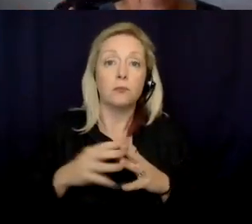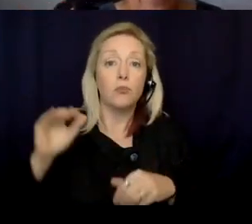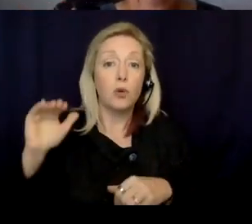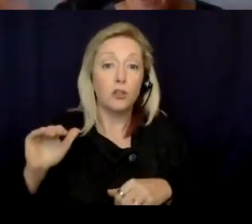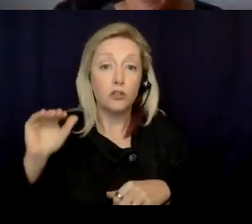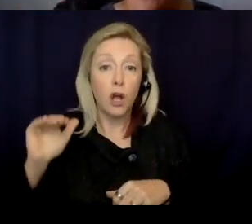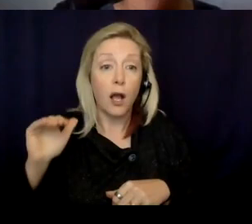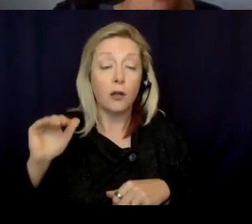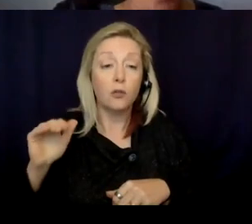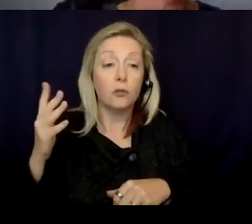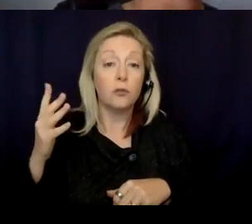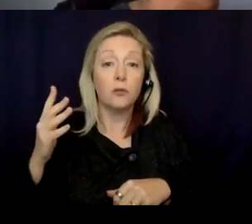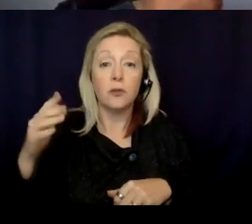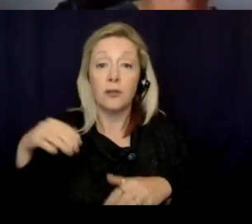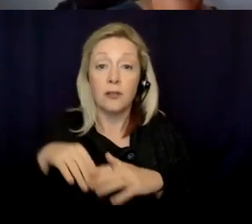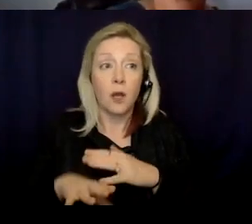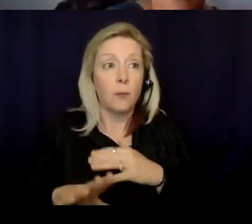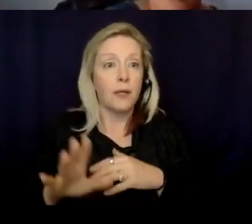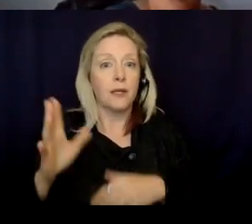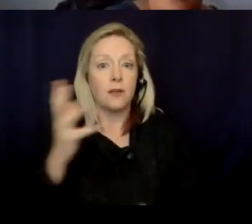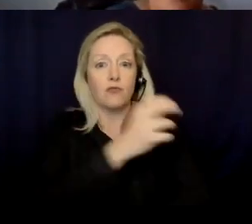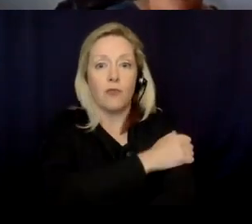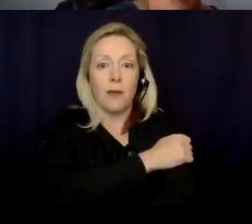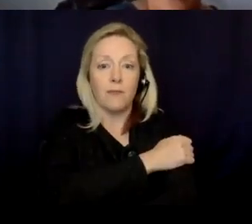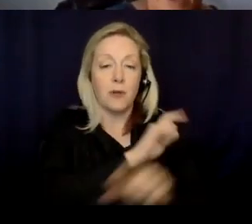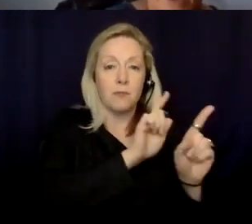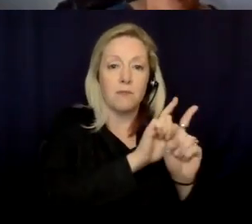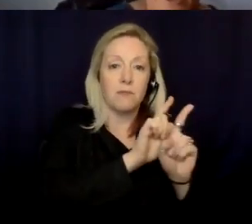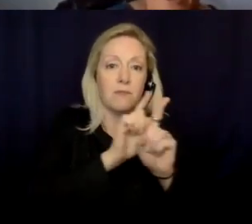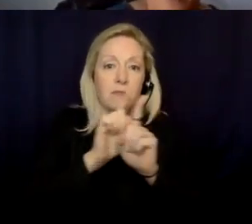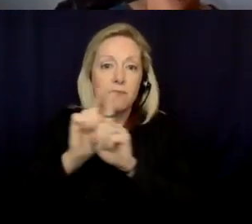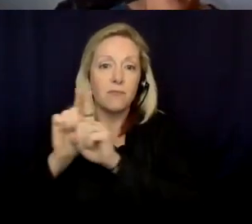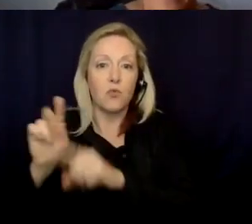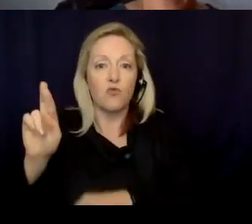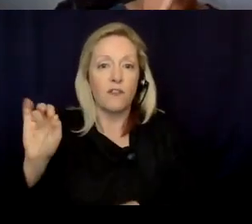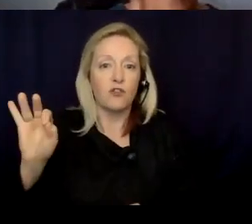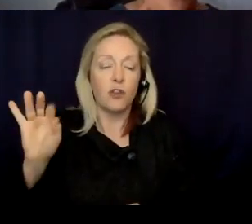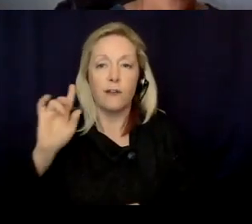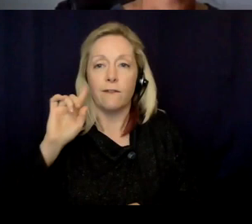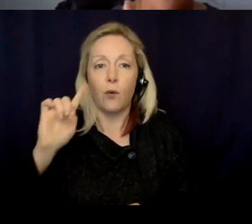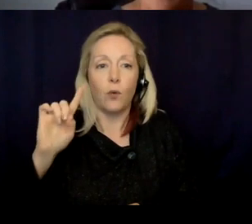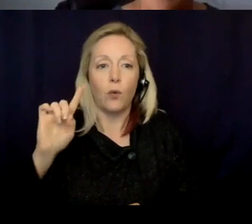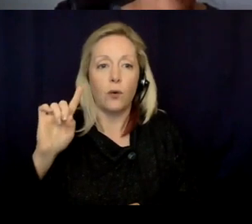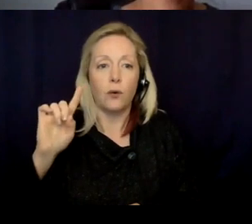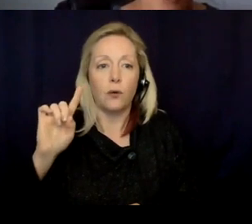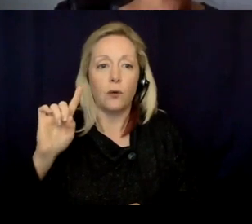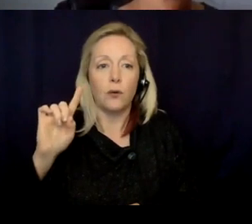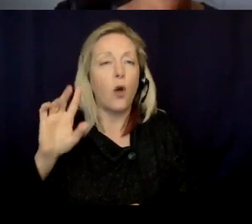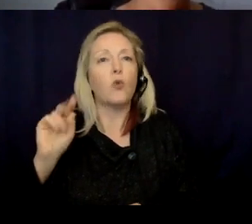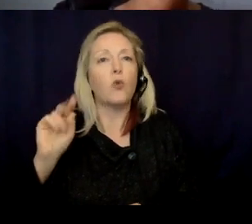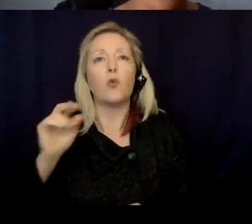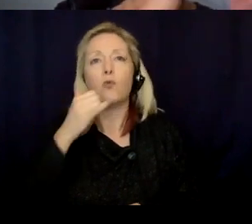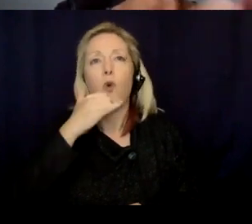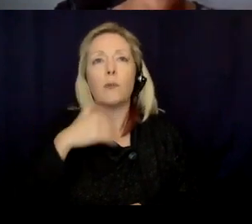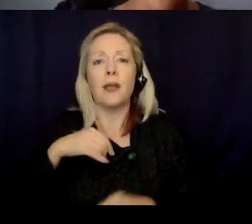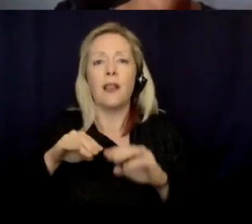come in and grab your arm and take you over to the refrigerator to get, well, no. Level 2 won't do